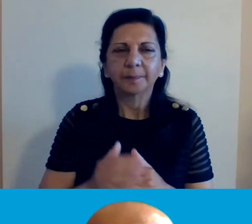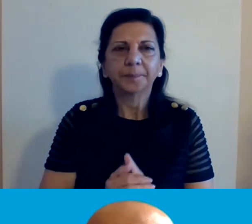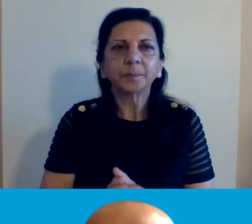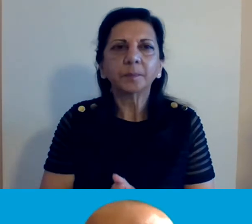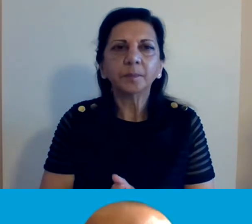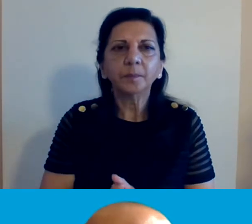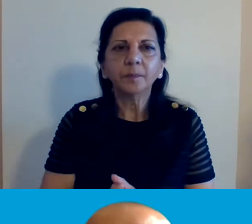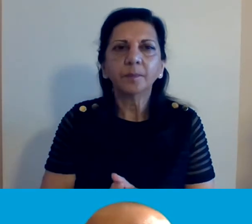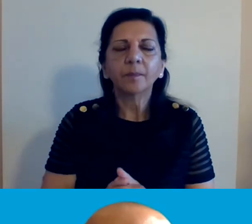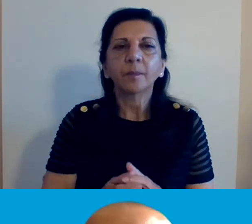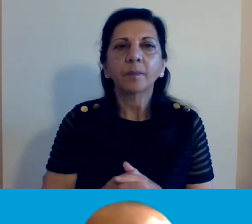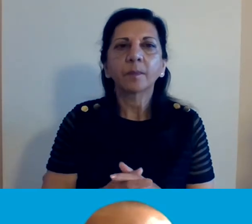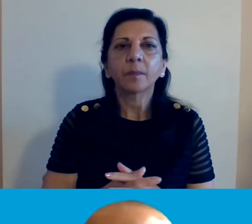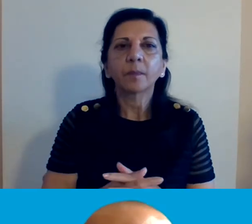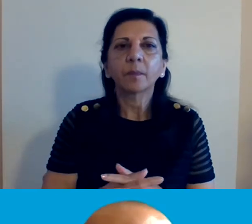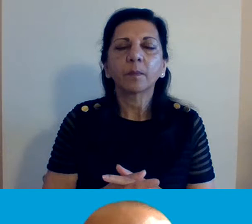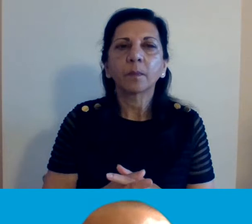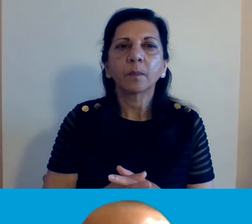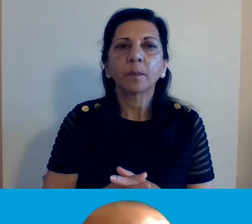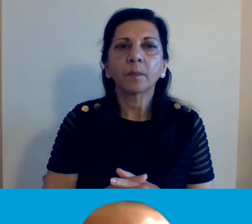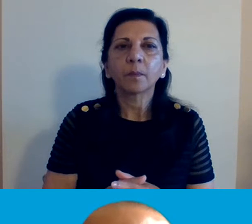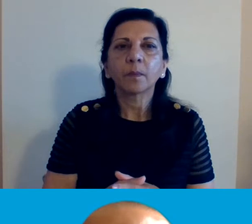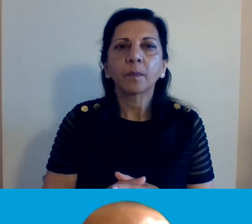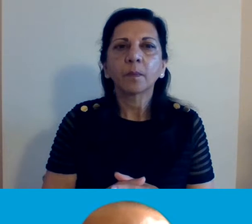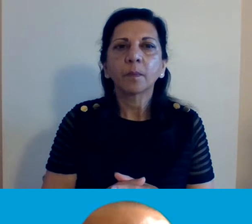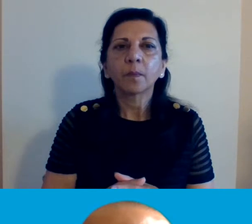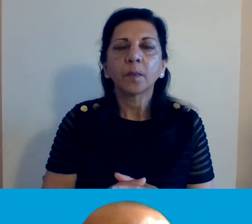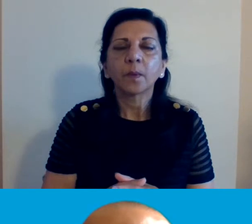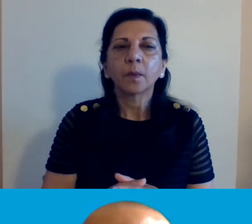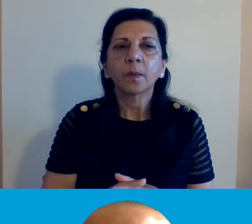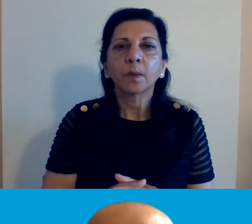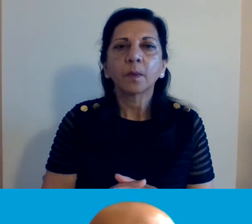It's a two-way street with all of this.